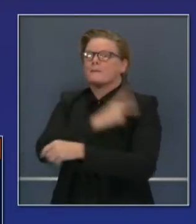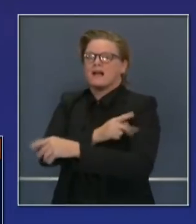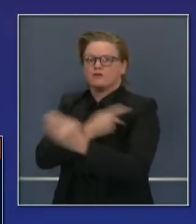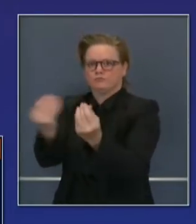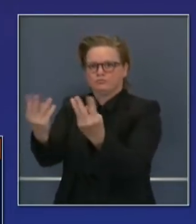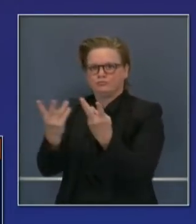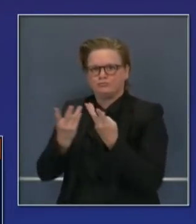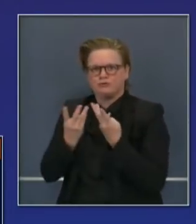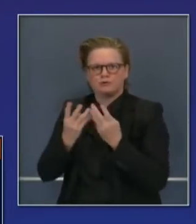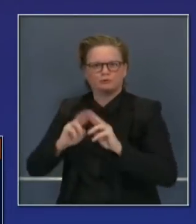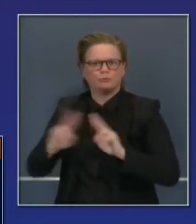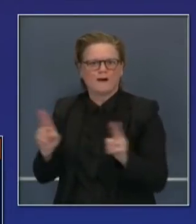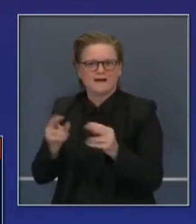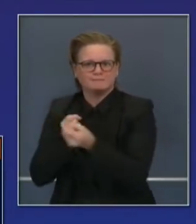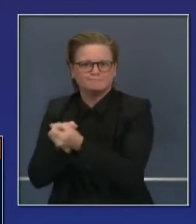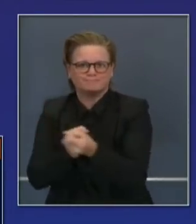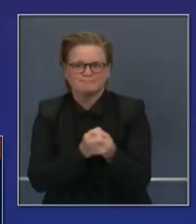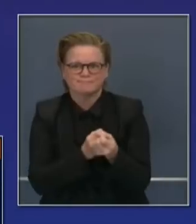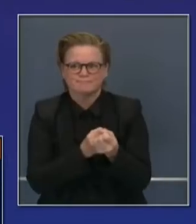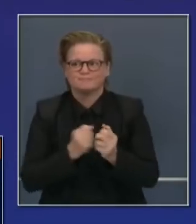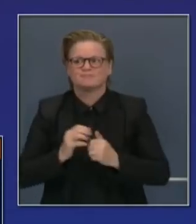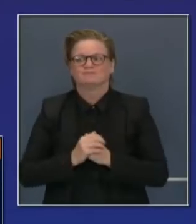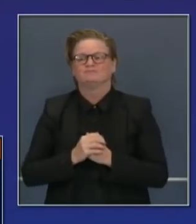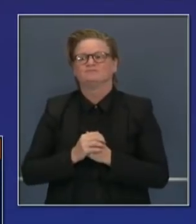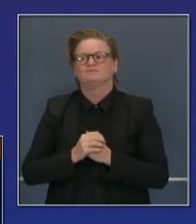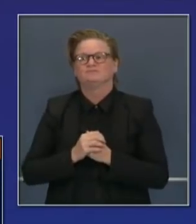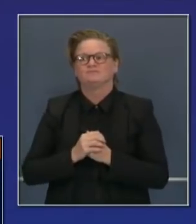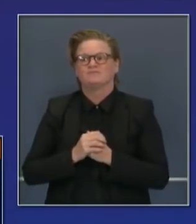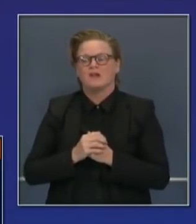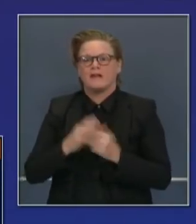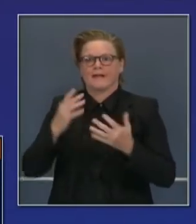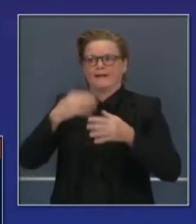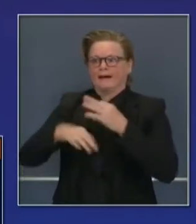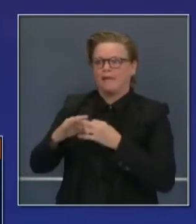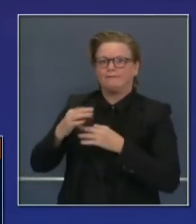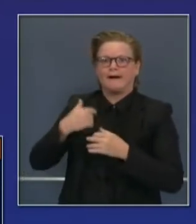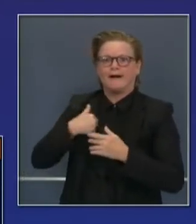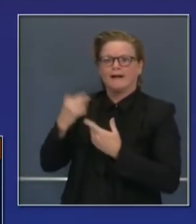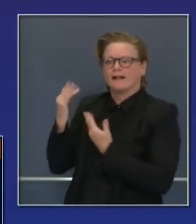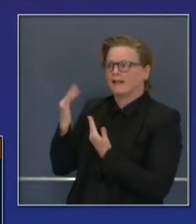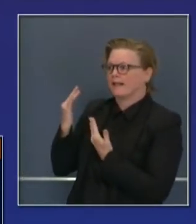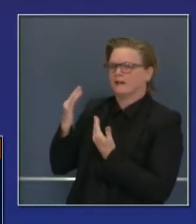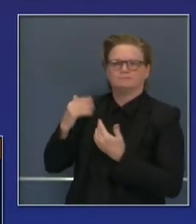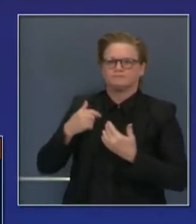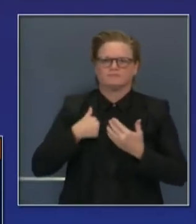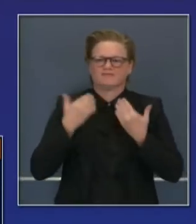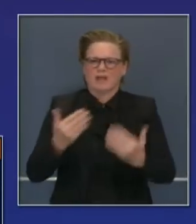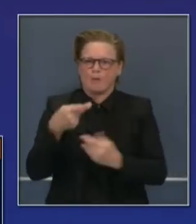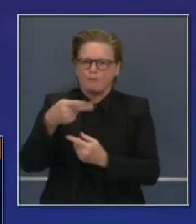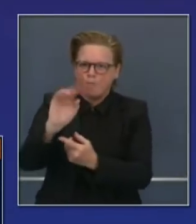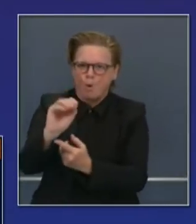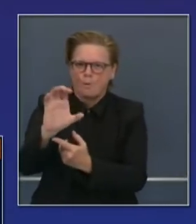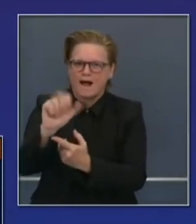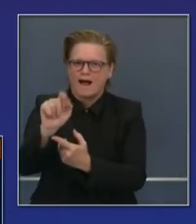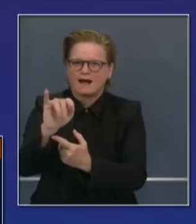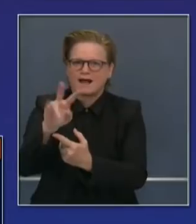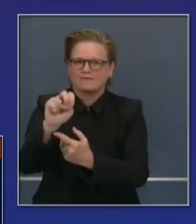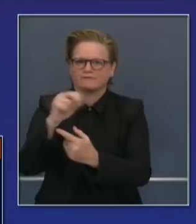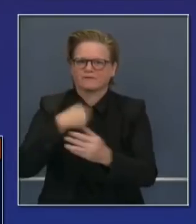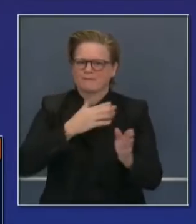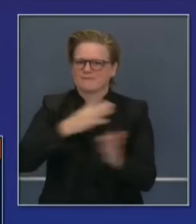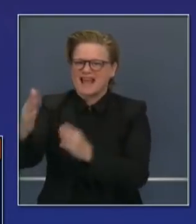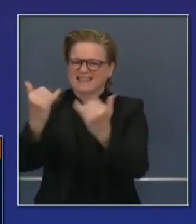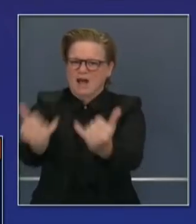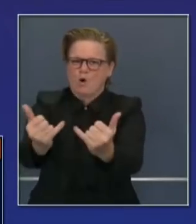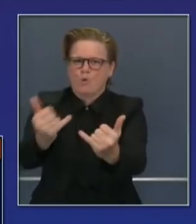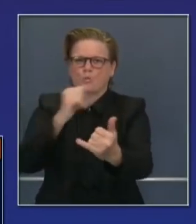to move from warm status into active capacity in terms of their ability to receive patients. Here is a